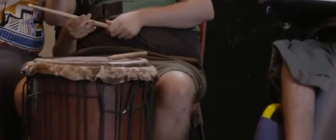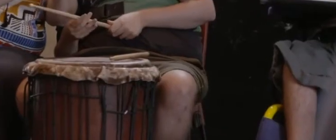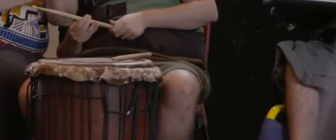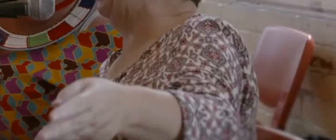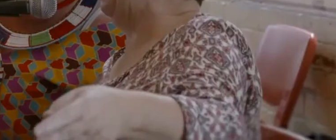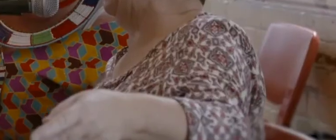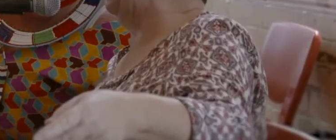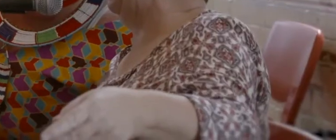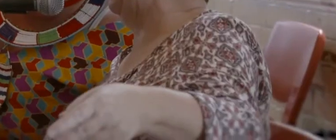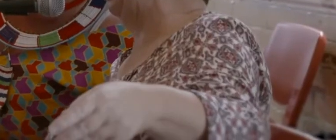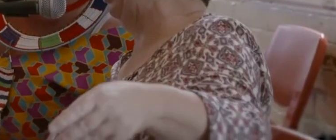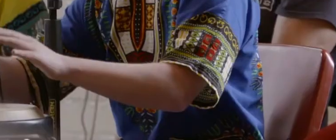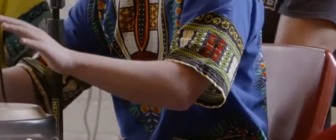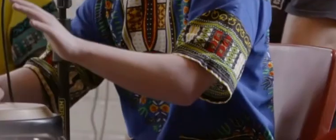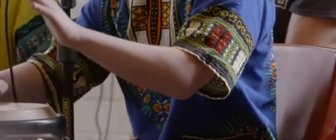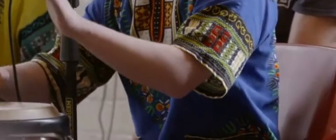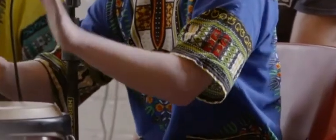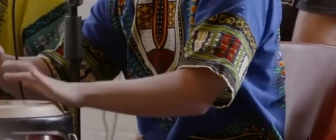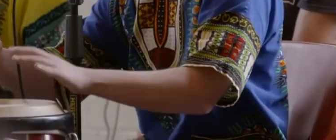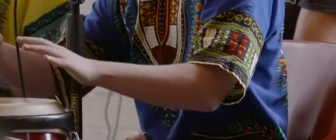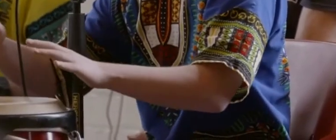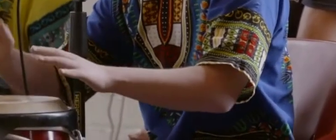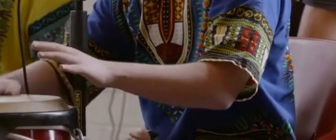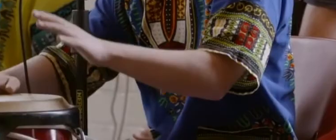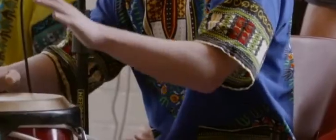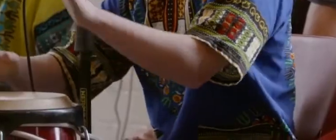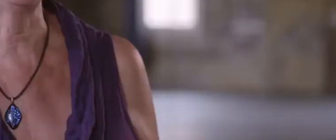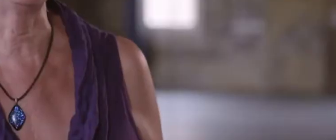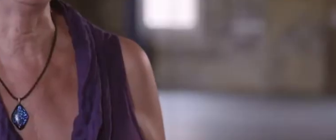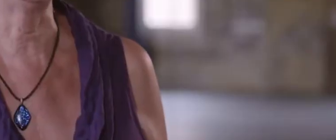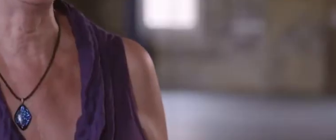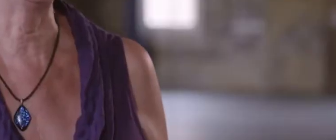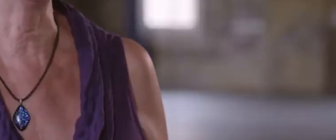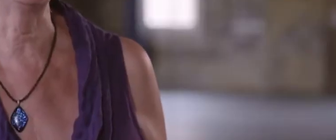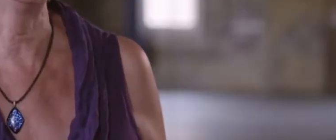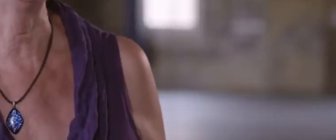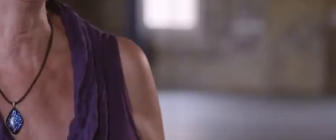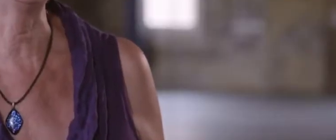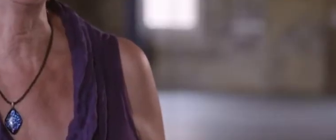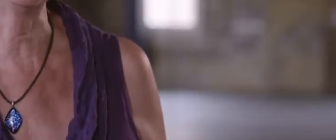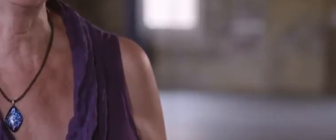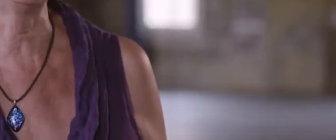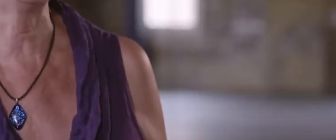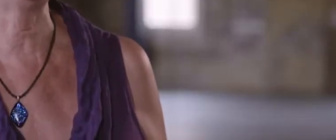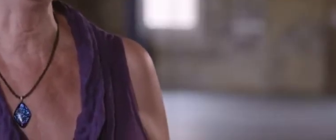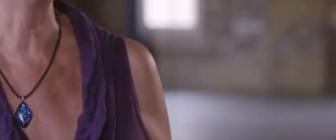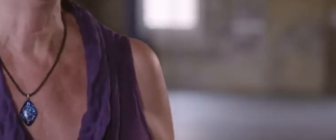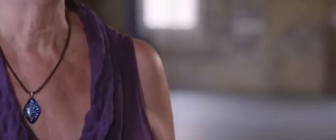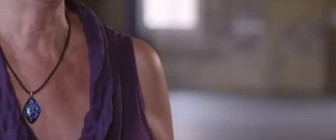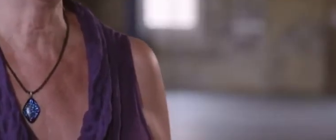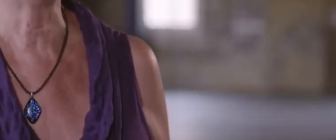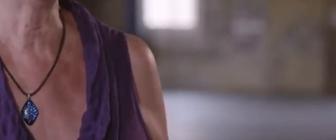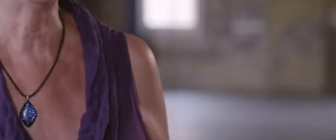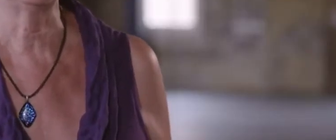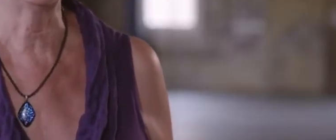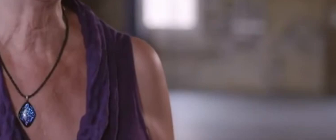it gives the external evidence this is making a difference to these people's lives. People can also see... Mike, do you want to just